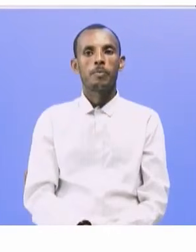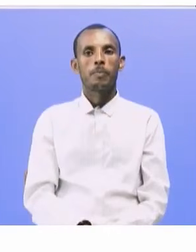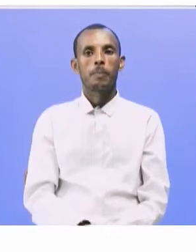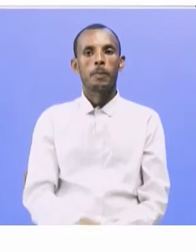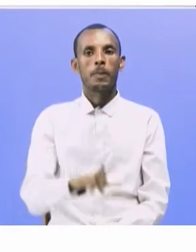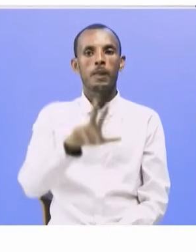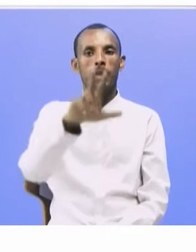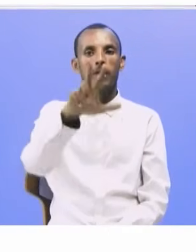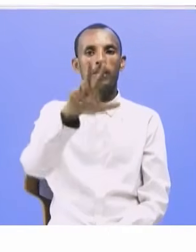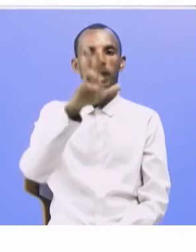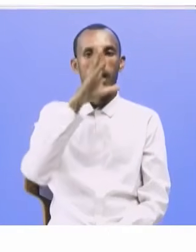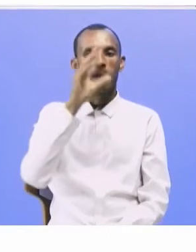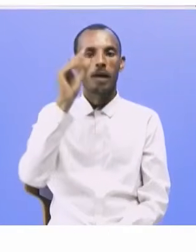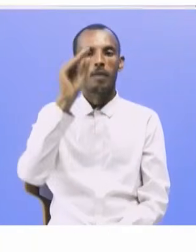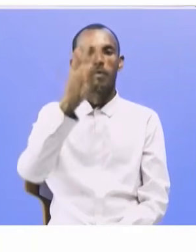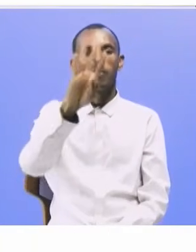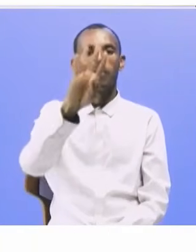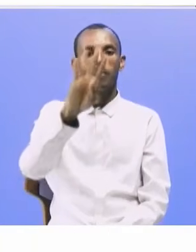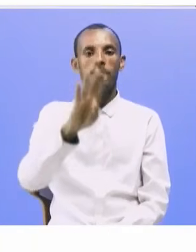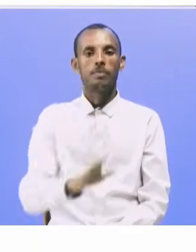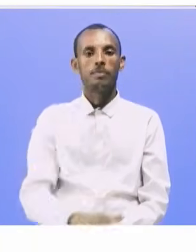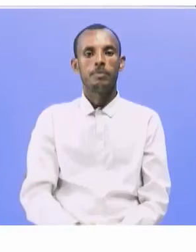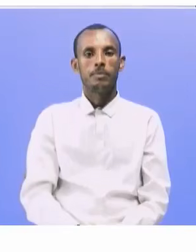3 and 4.